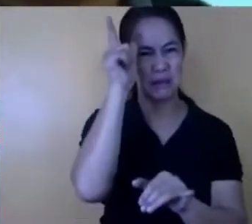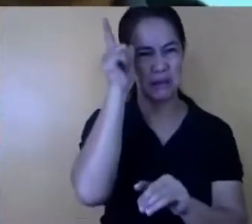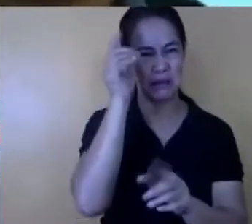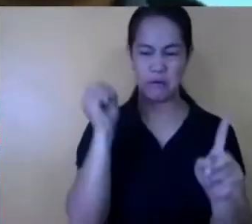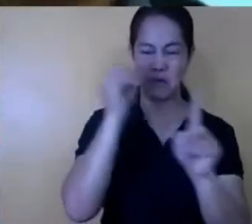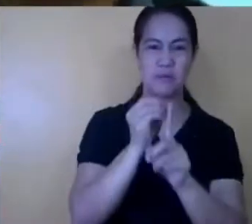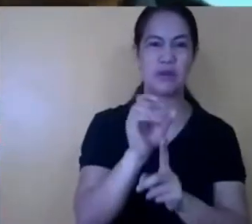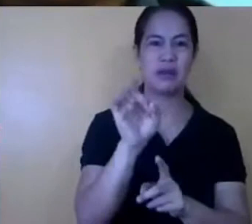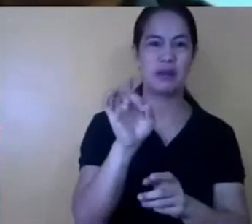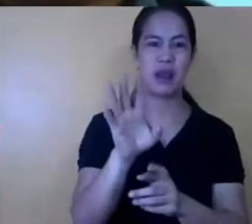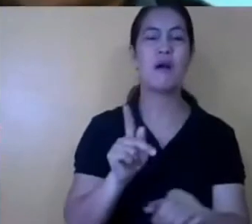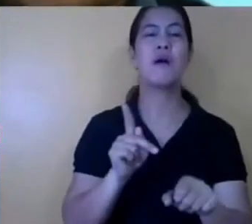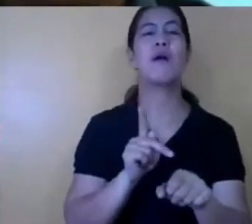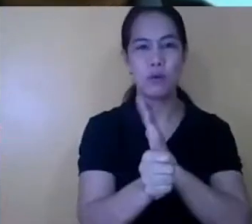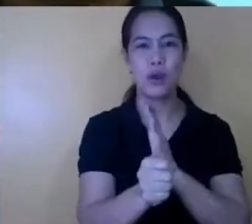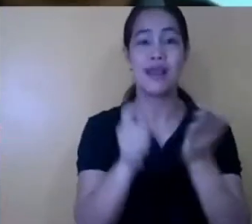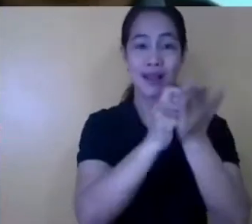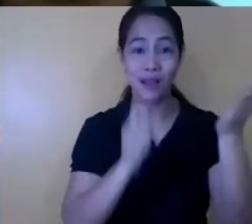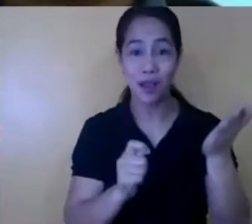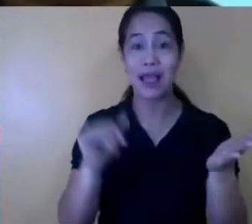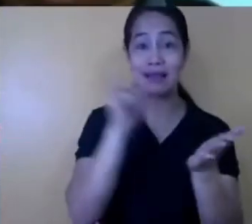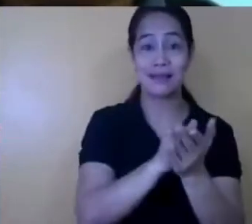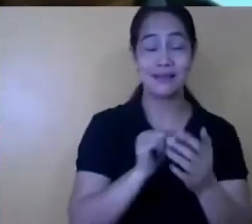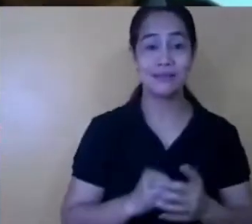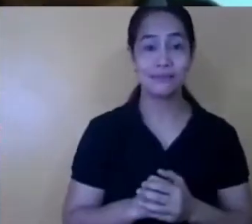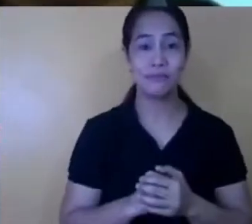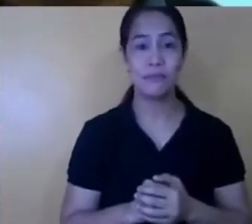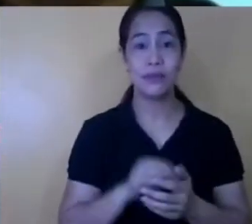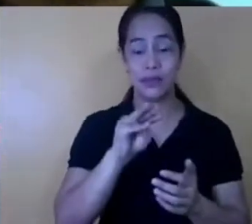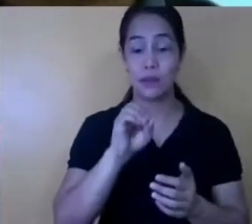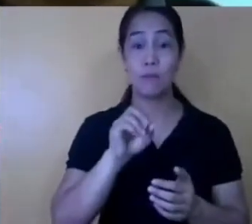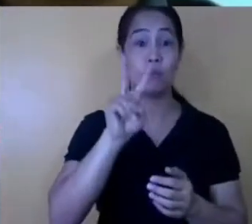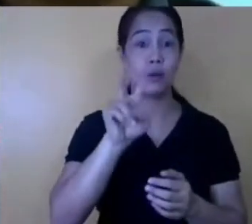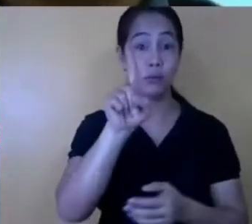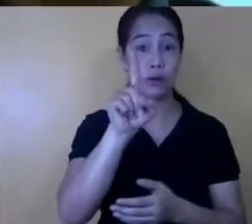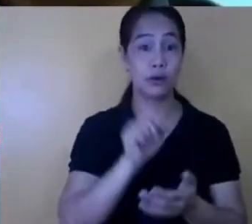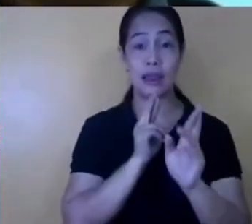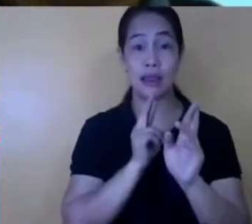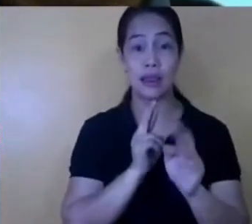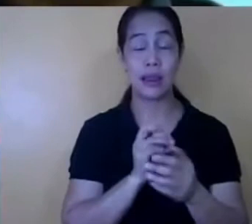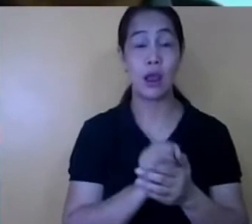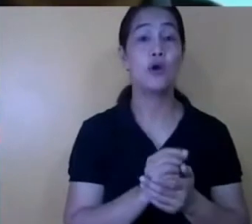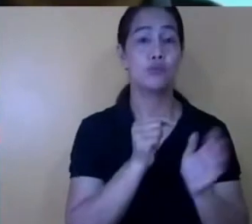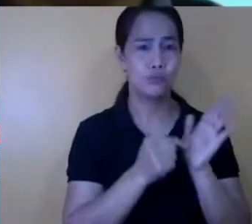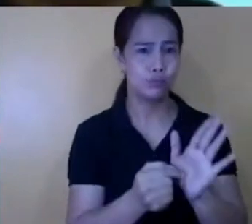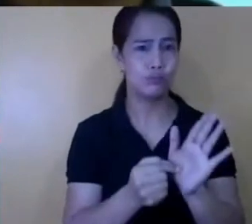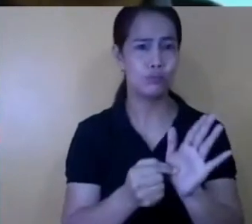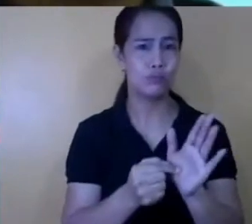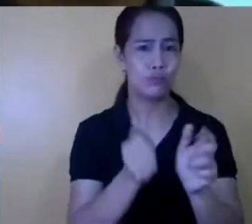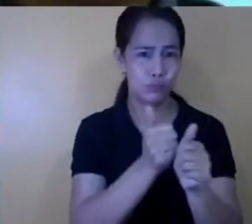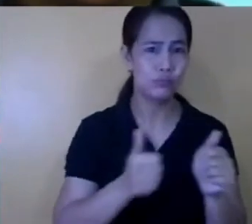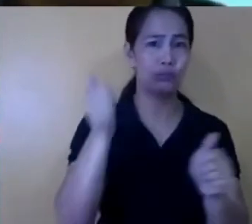proficient tool, only that MOV1 corresponds to outstanding, but